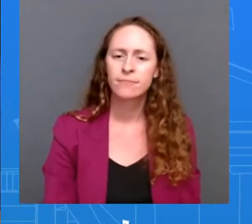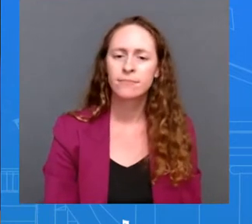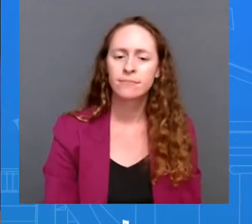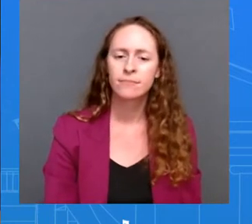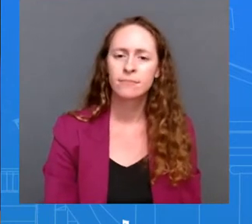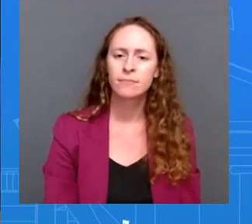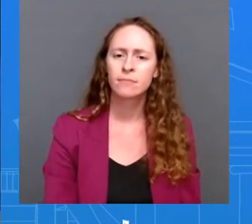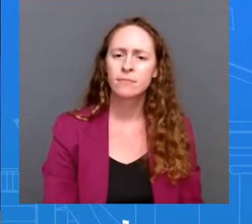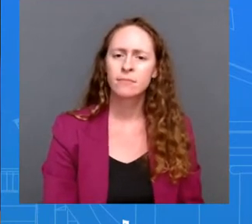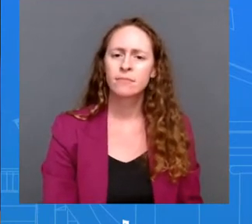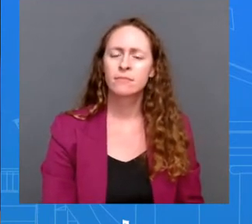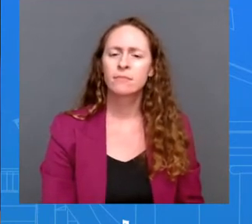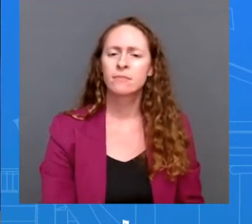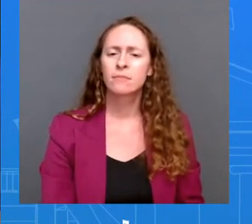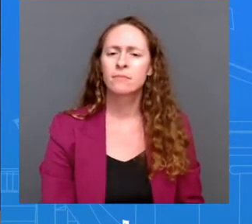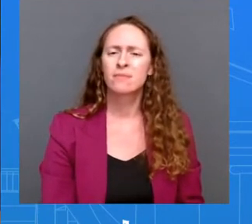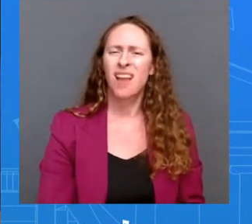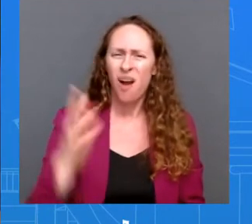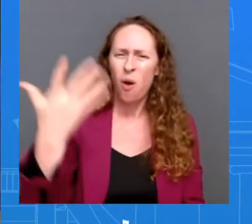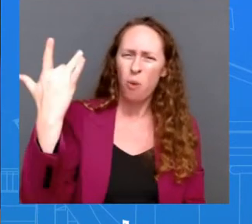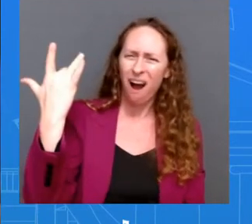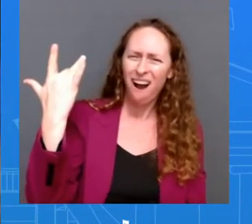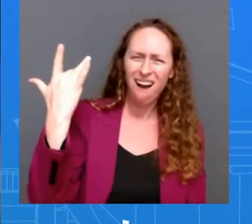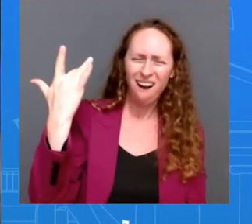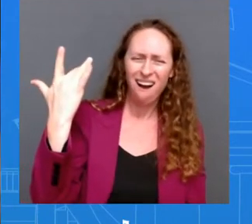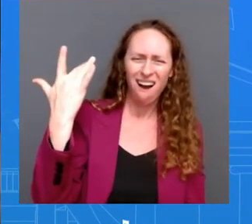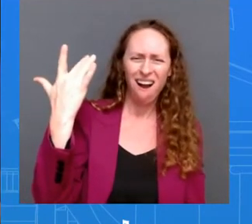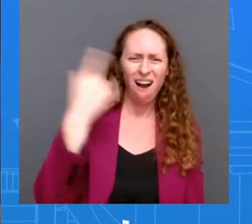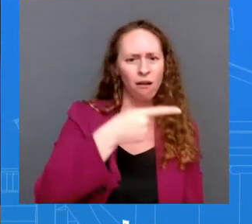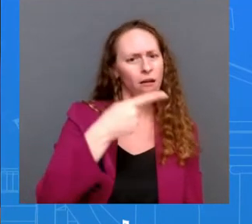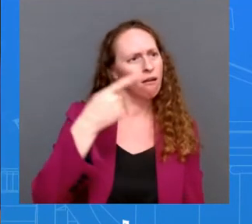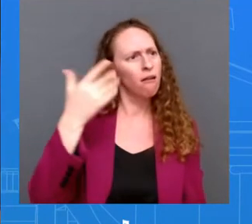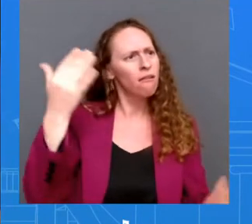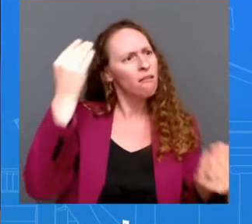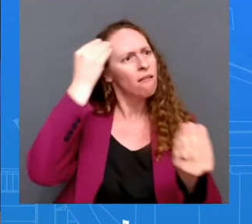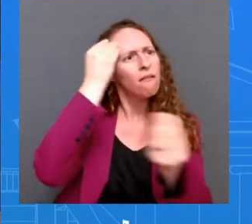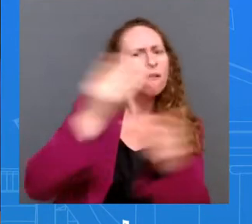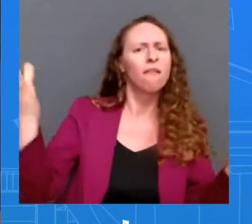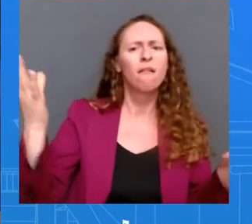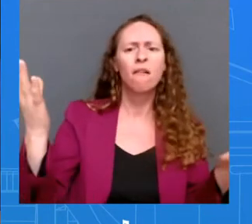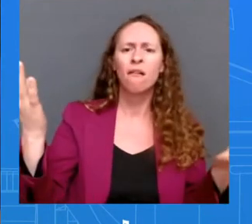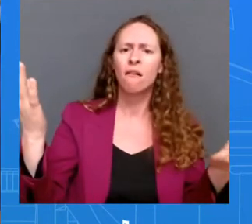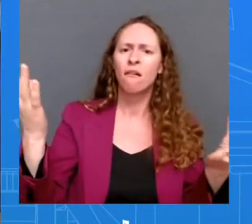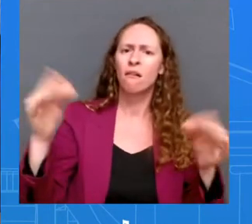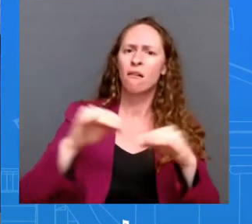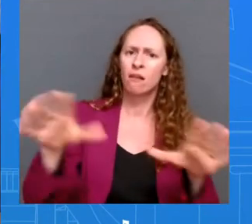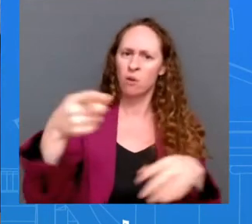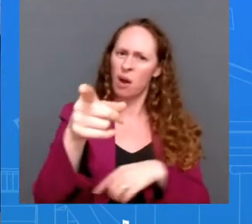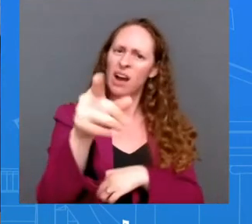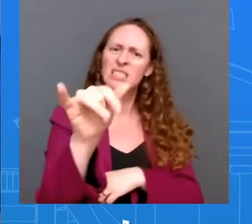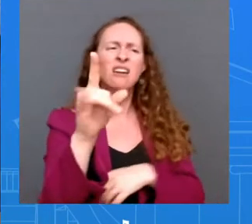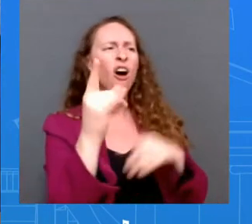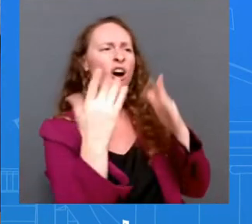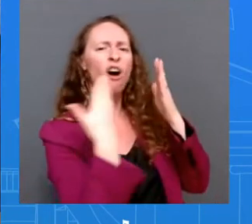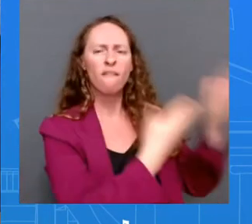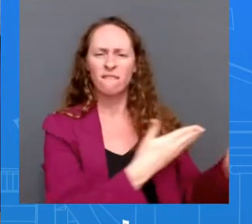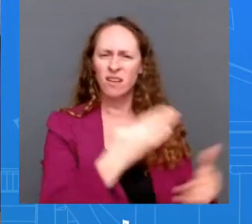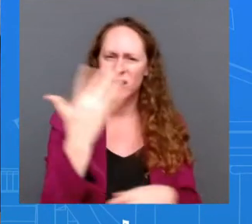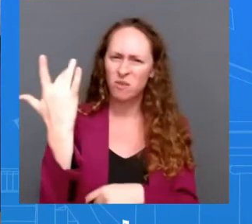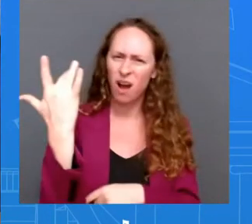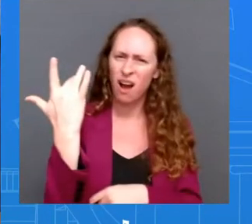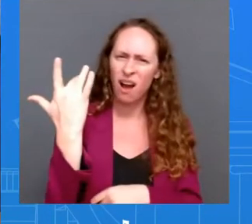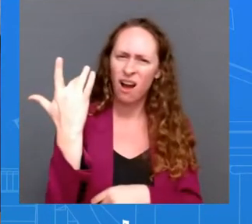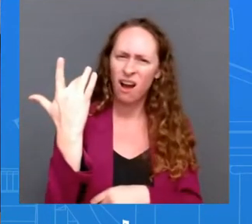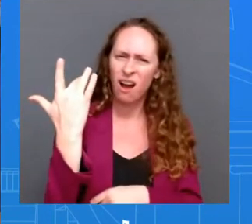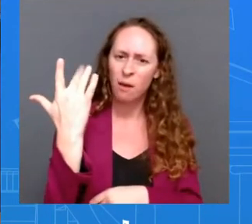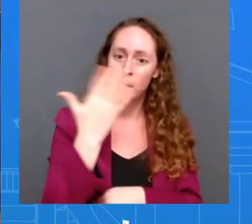Doesn't that encourage Russia or really any bad actor to take more Americans prisoner, thinking the Americans are